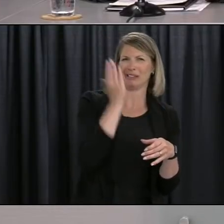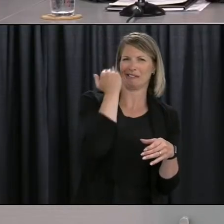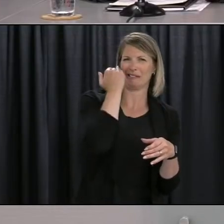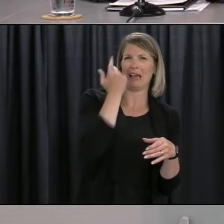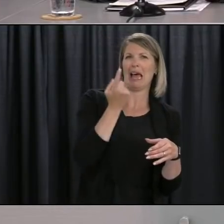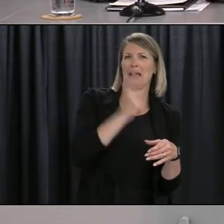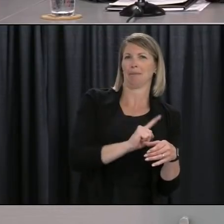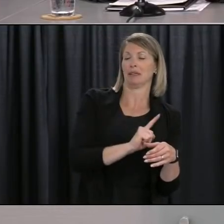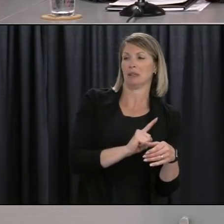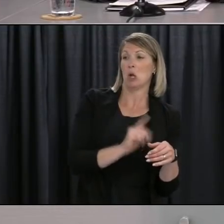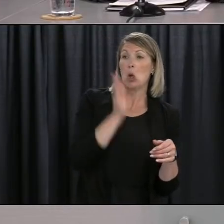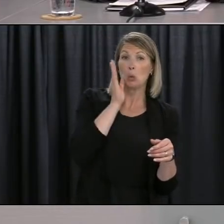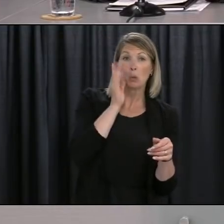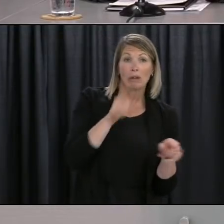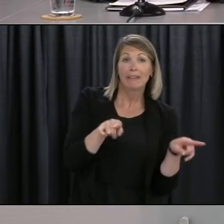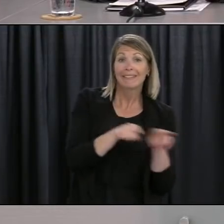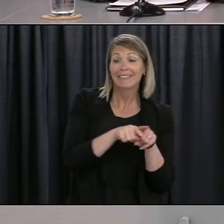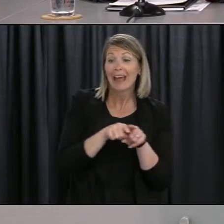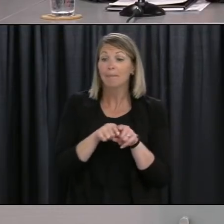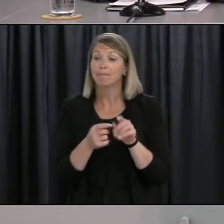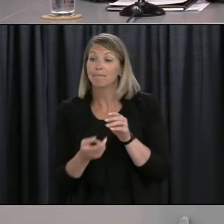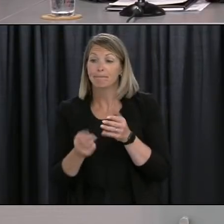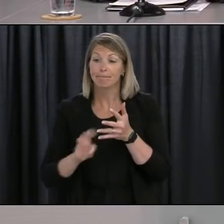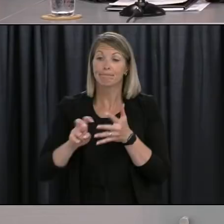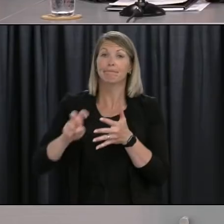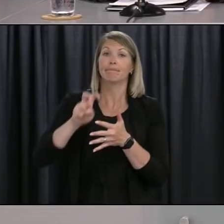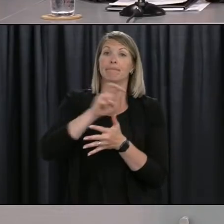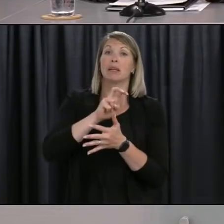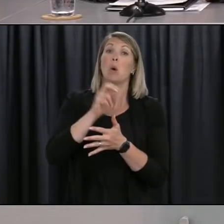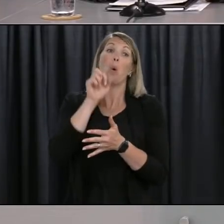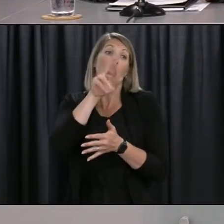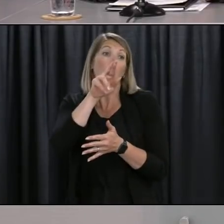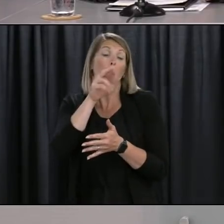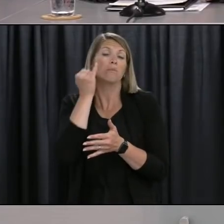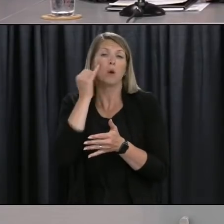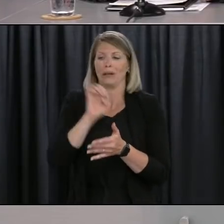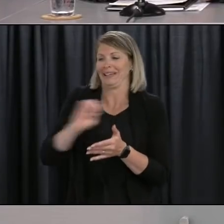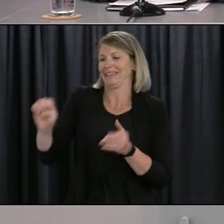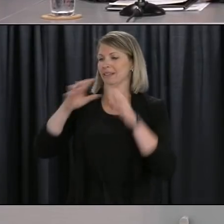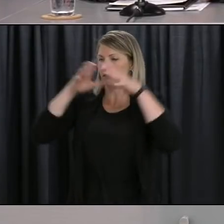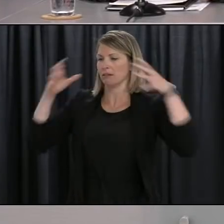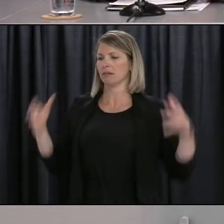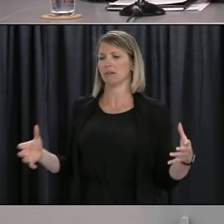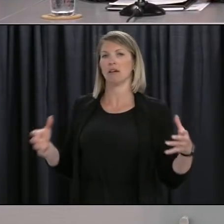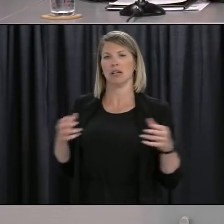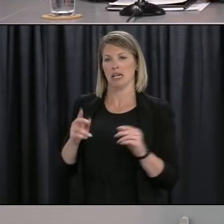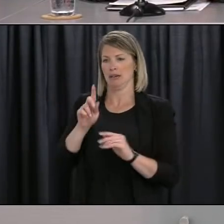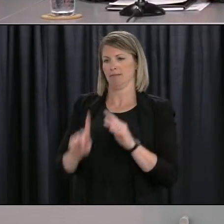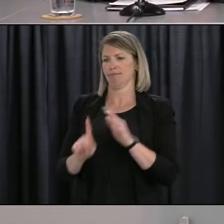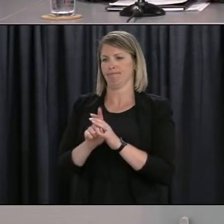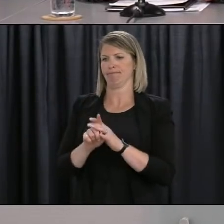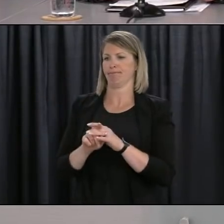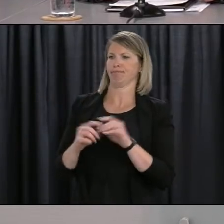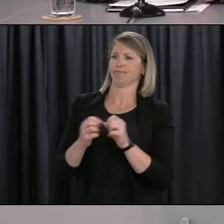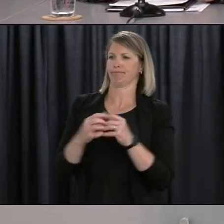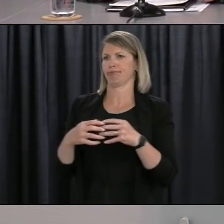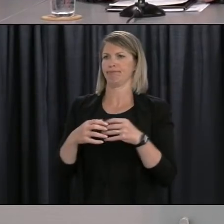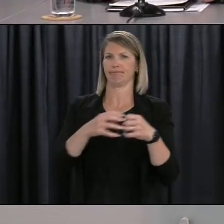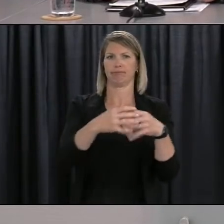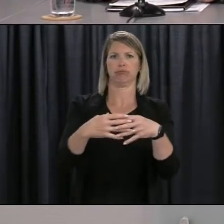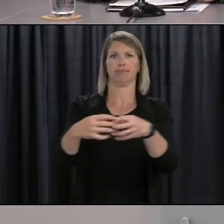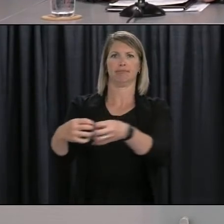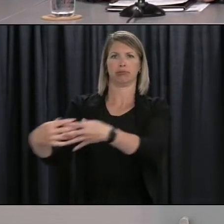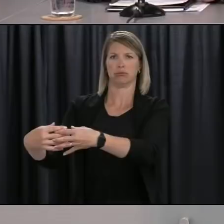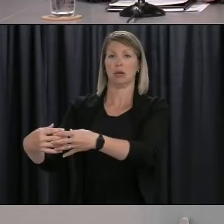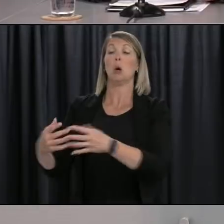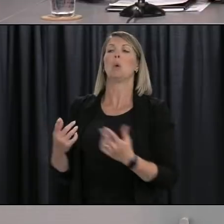3 Atlantic provinces and not all 4, or some such thing? How could this bubble be maintained? I guess. Yeah. So, David, I think you're right, because I've